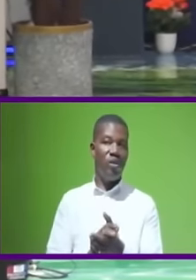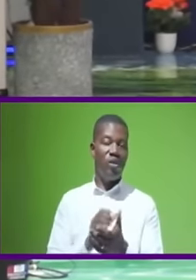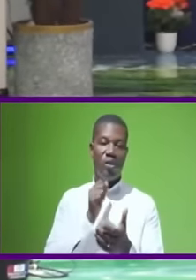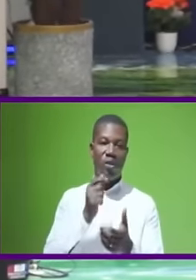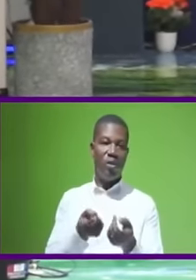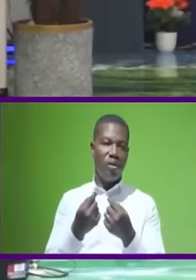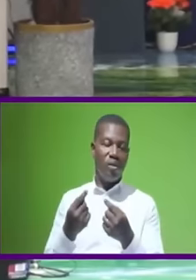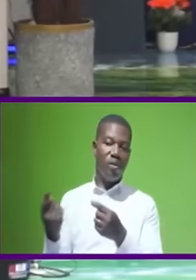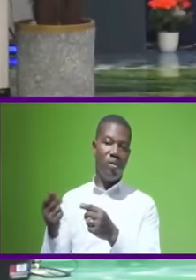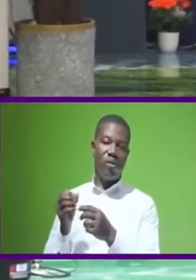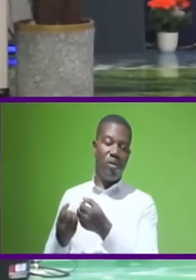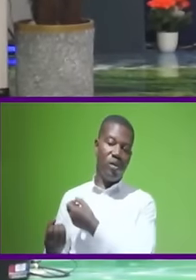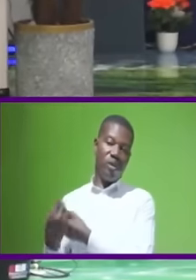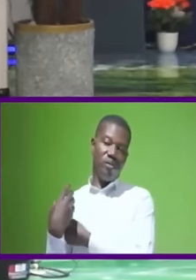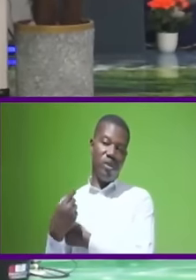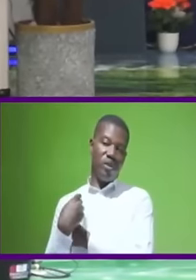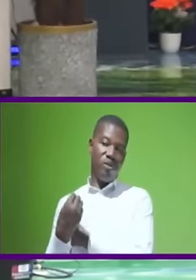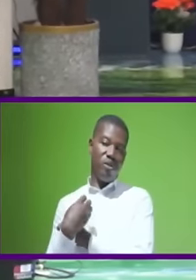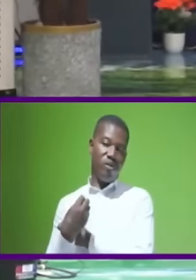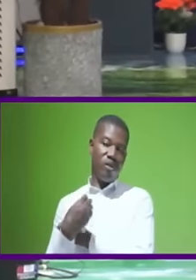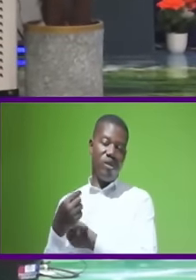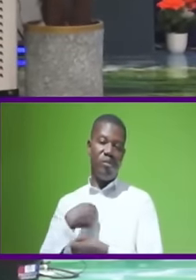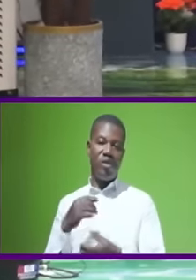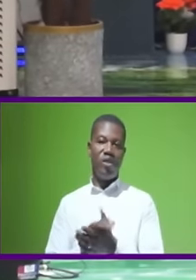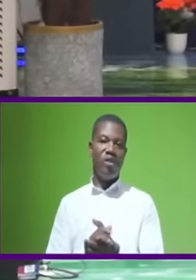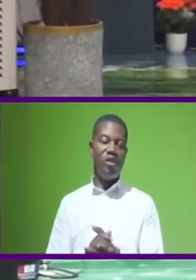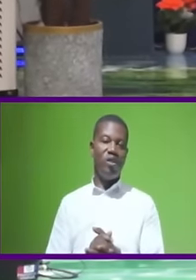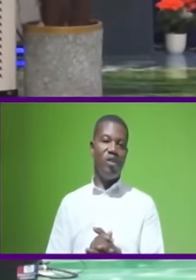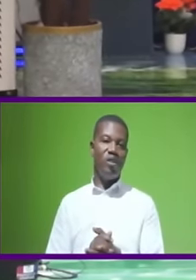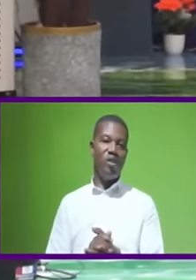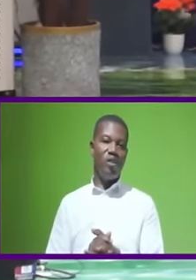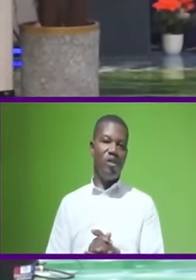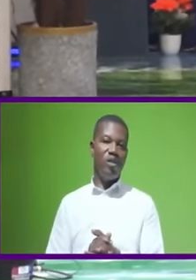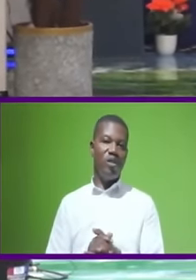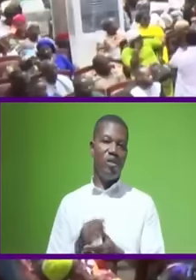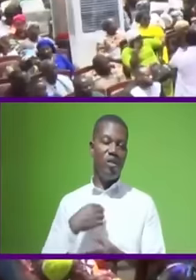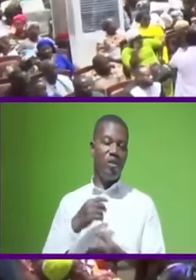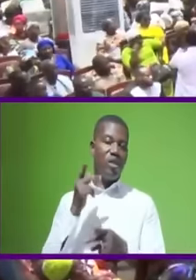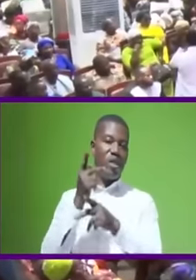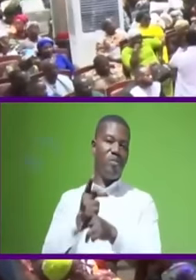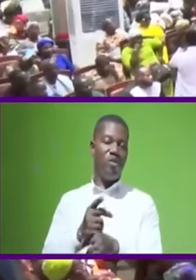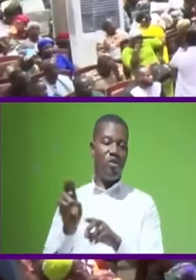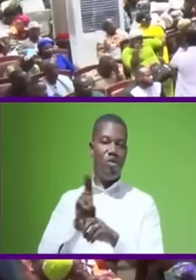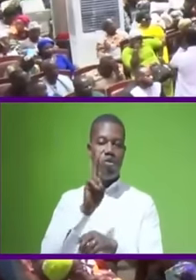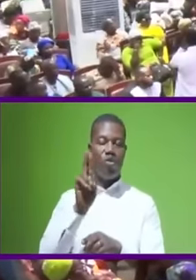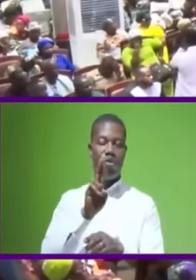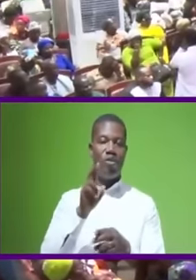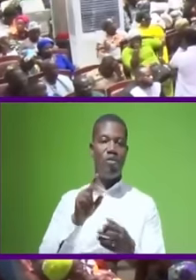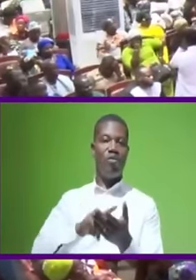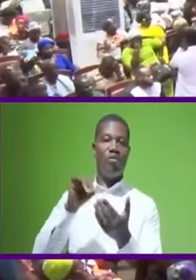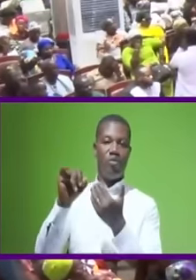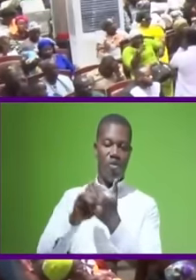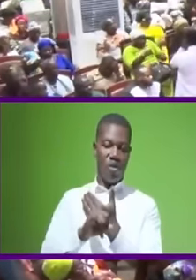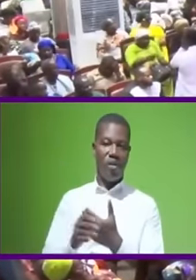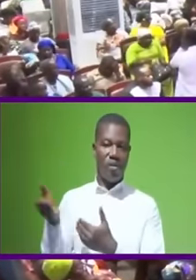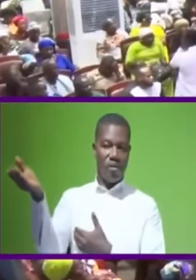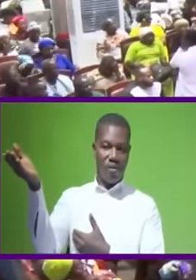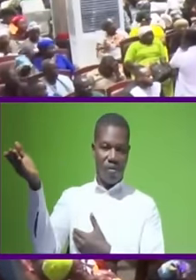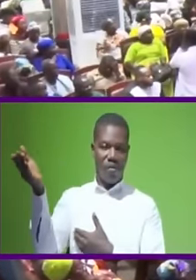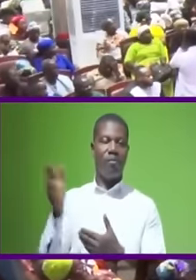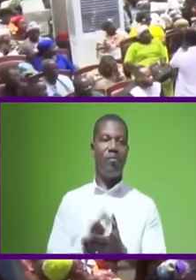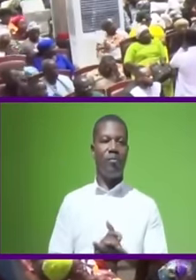seven so memfa. Now I'm fine project. So knowing that when you mix this money with yours, your money